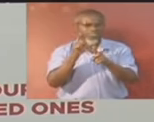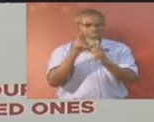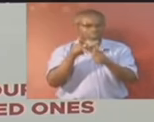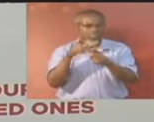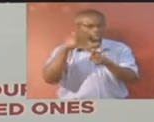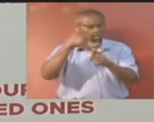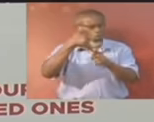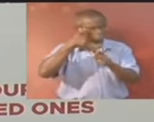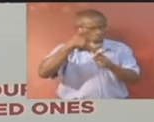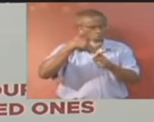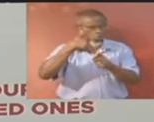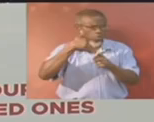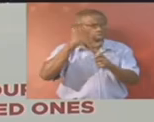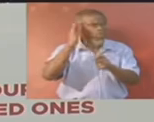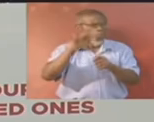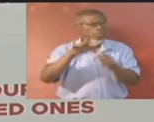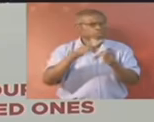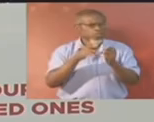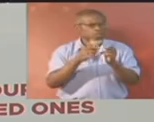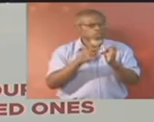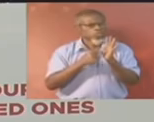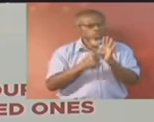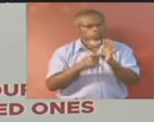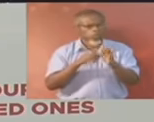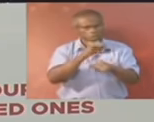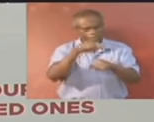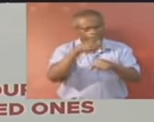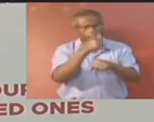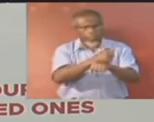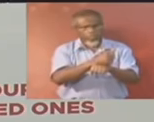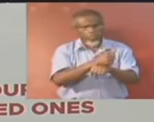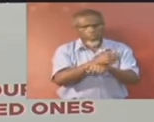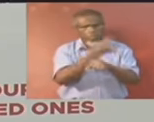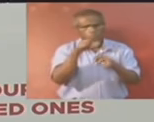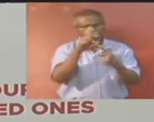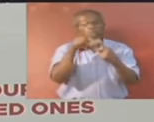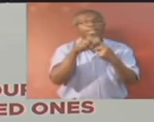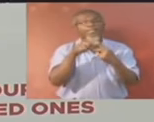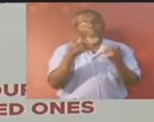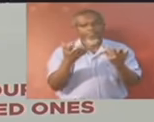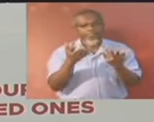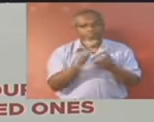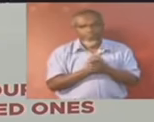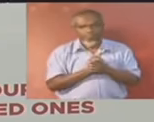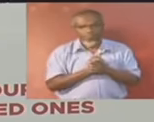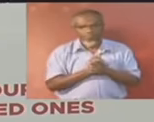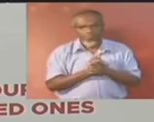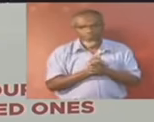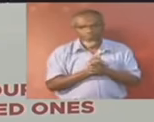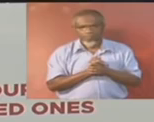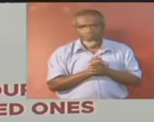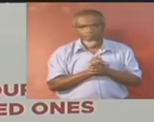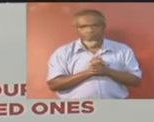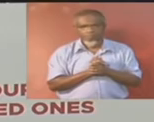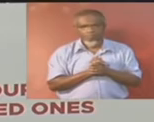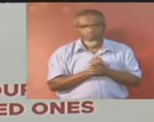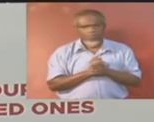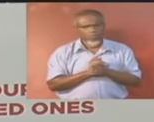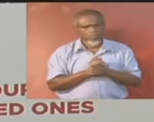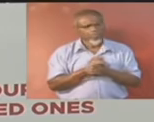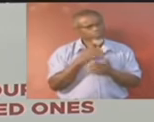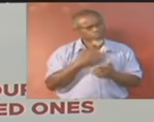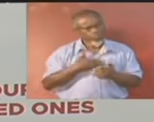persons. I'd like to thank the population for your continued patience as we try to improve the